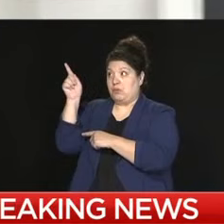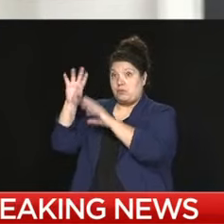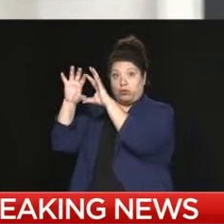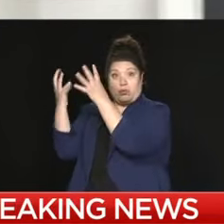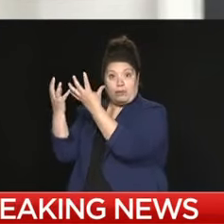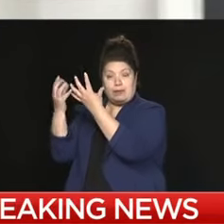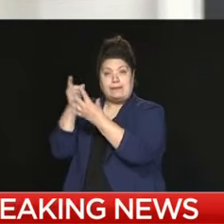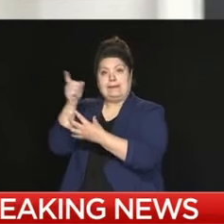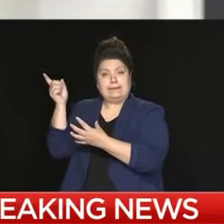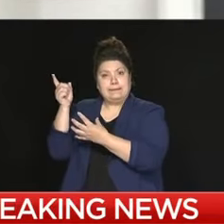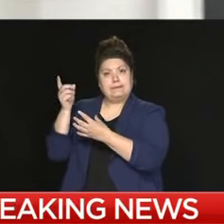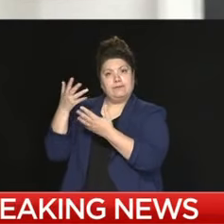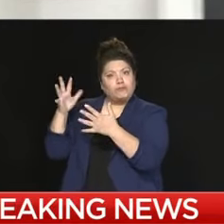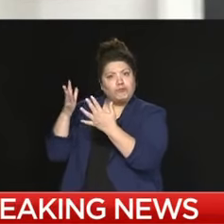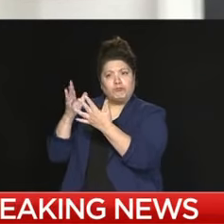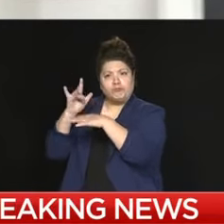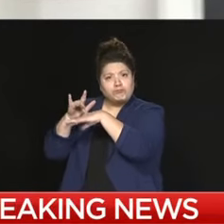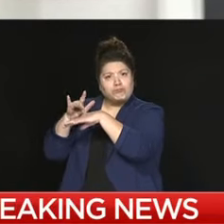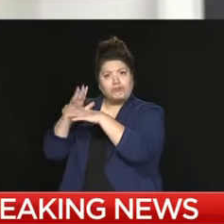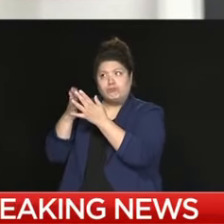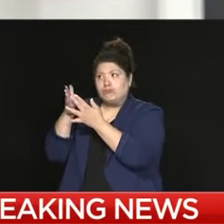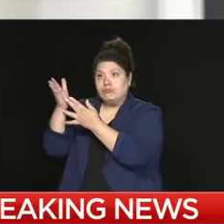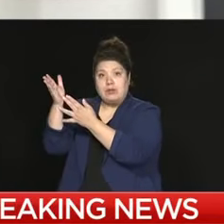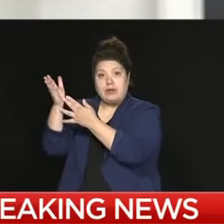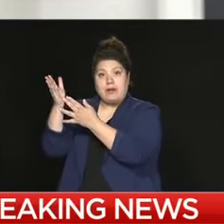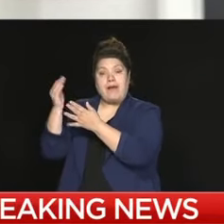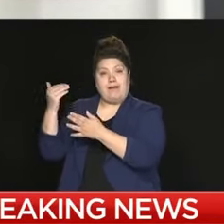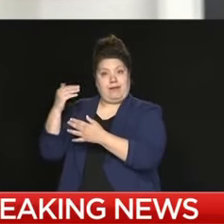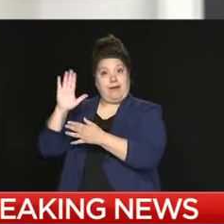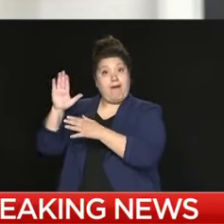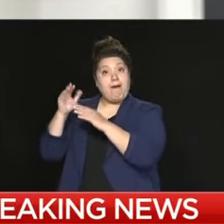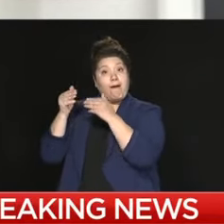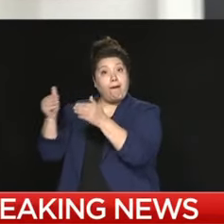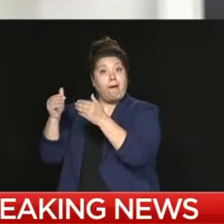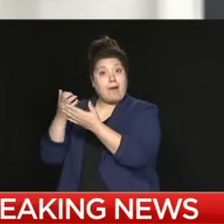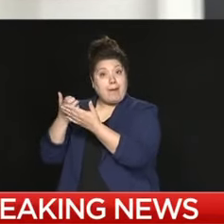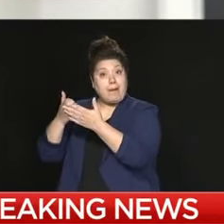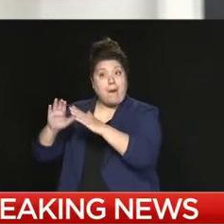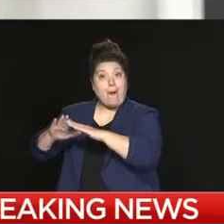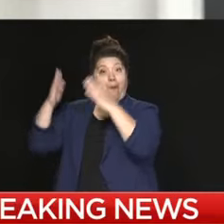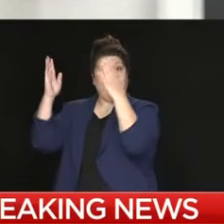to reopening up economies. That is why we have to be extremely careful.